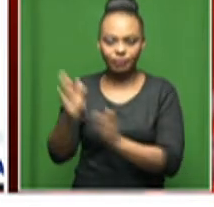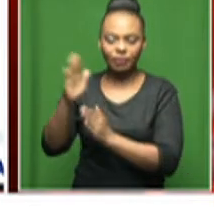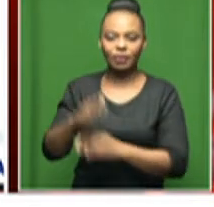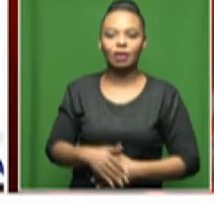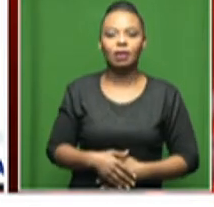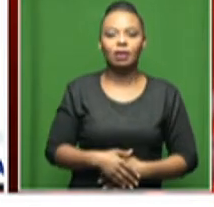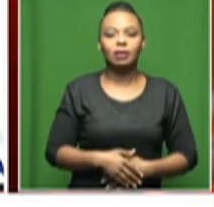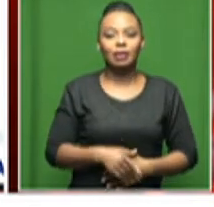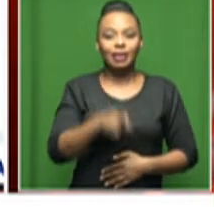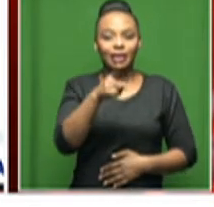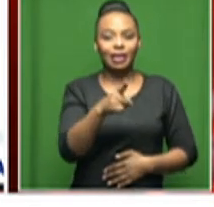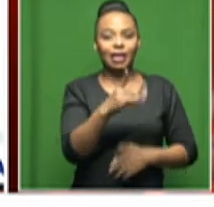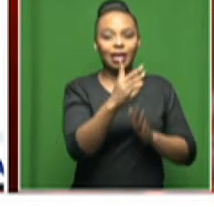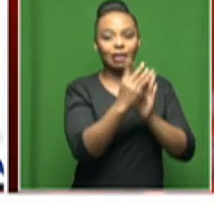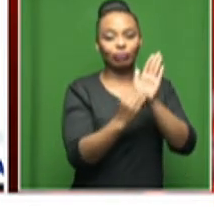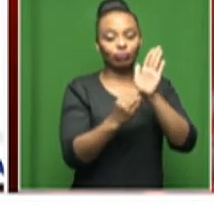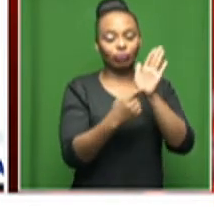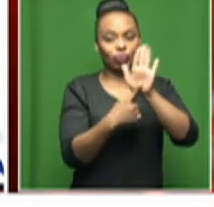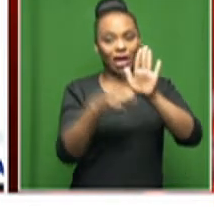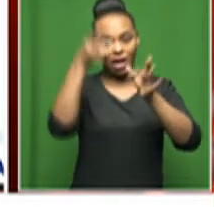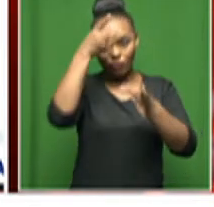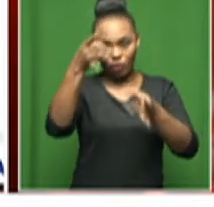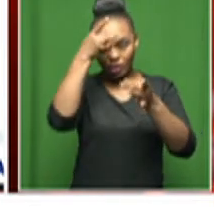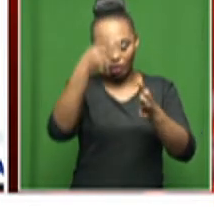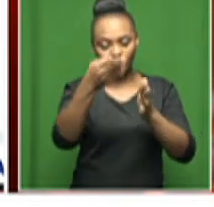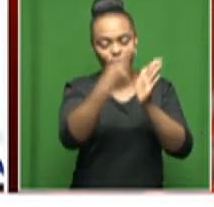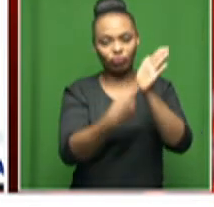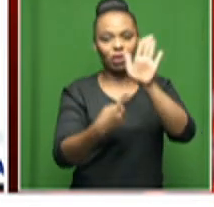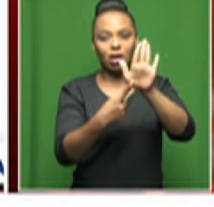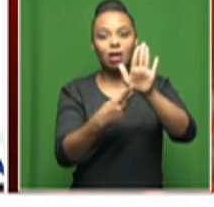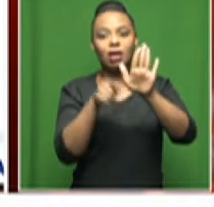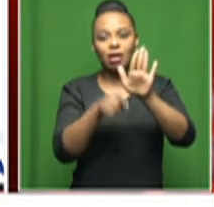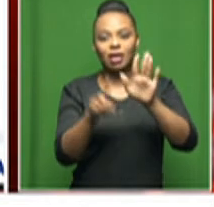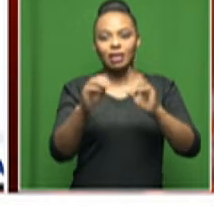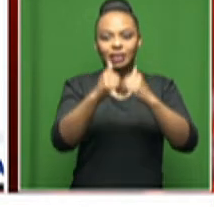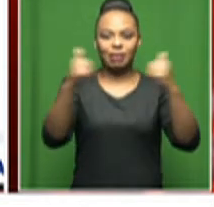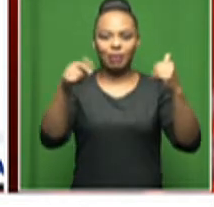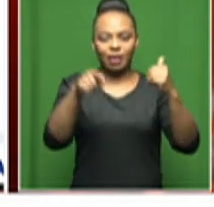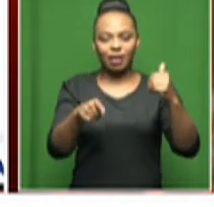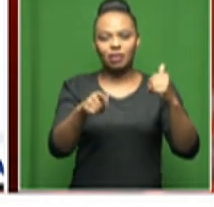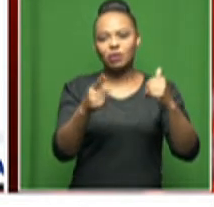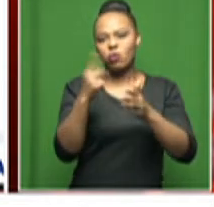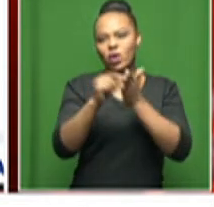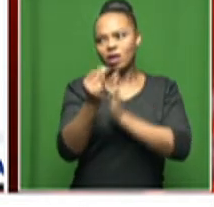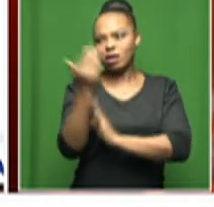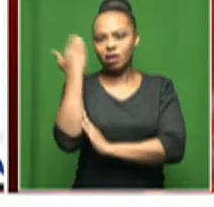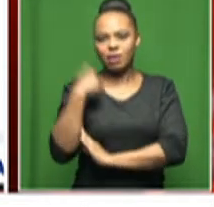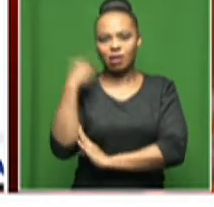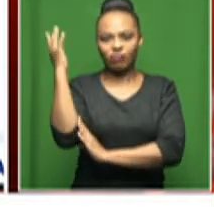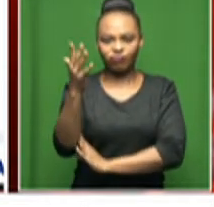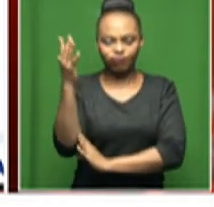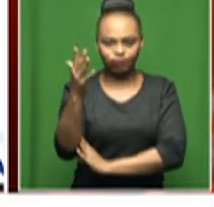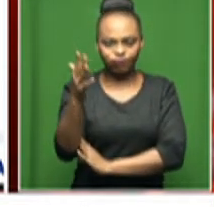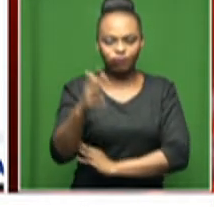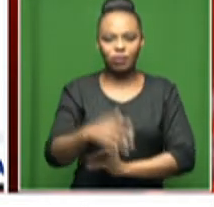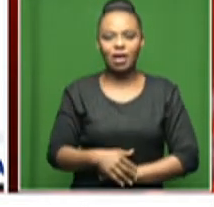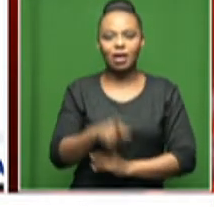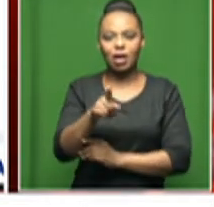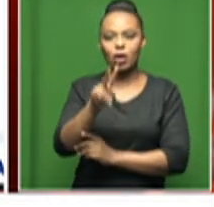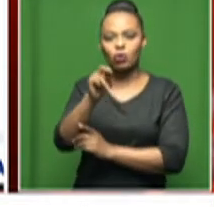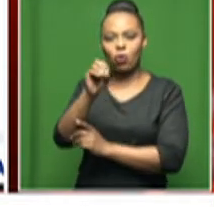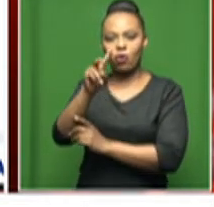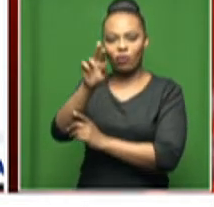and these are data which were presented in a separate webinar about a week ago, and that was the Novovex